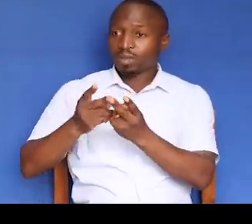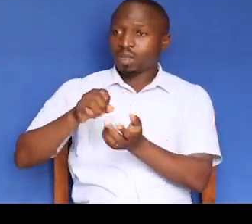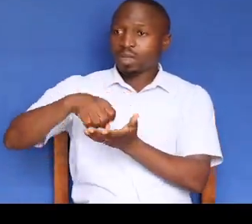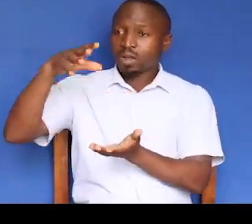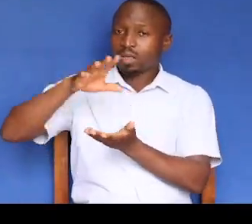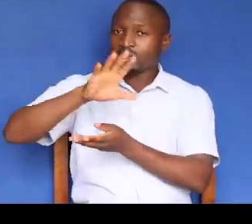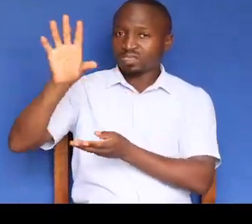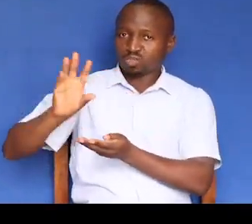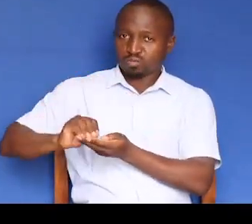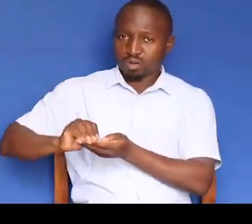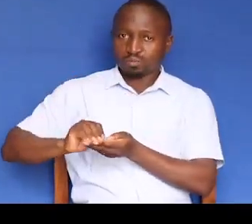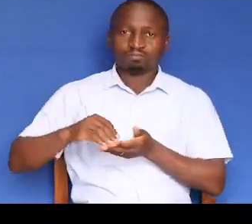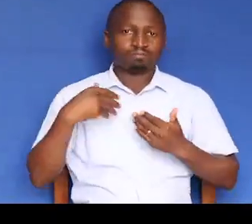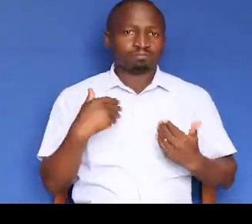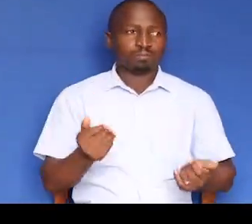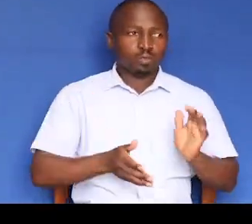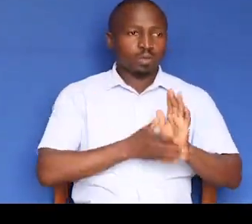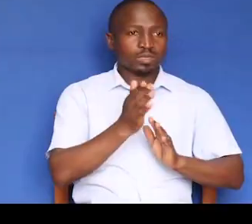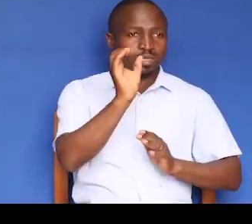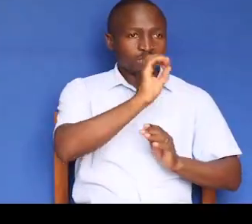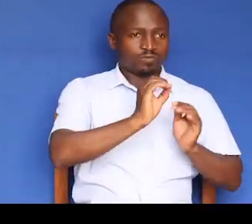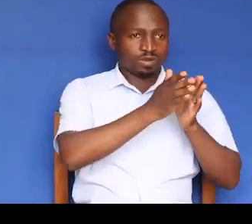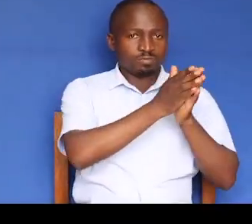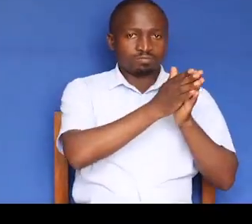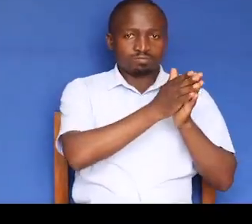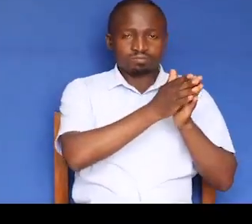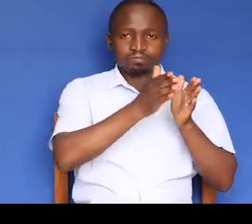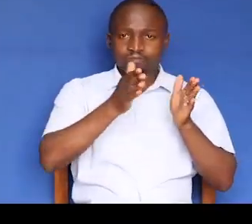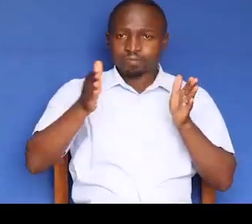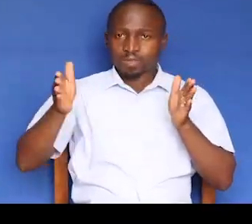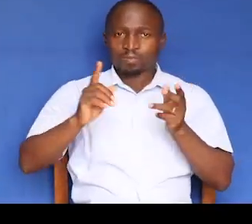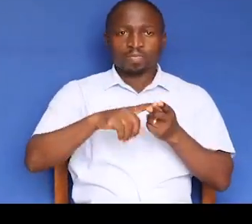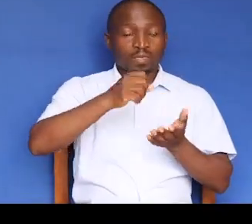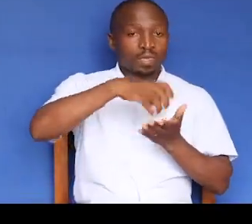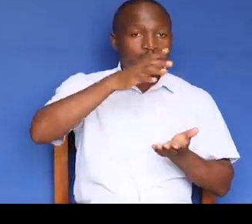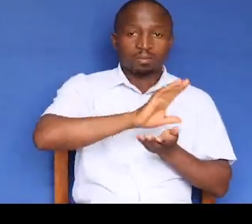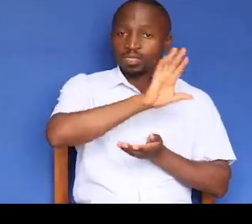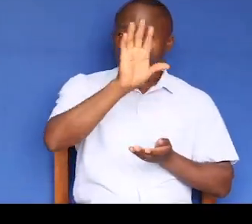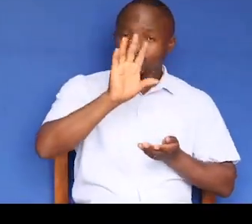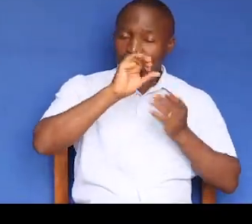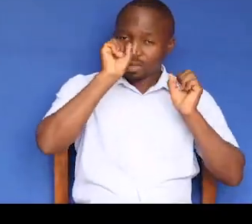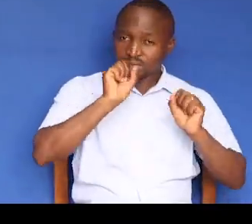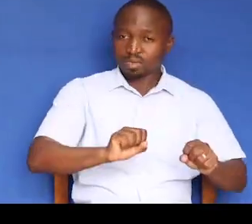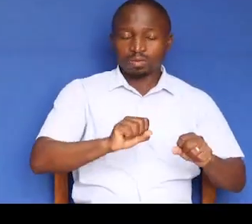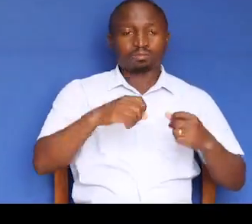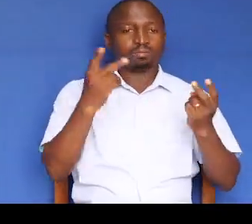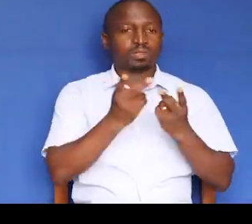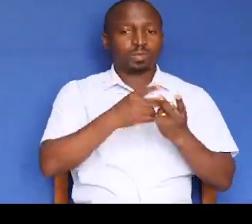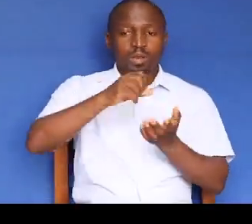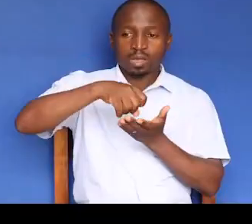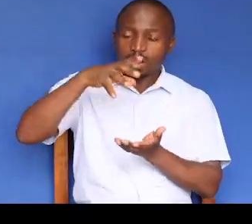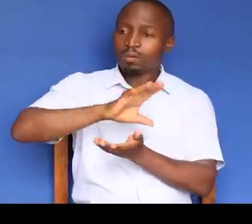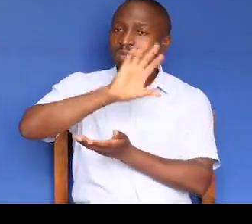total cost. So from 0 output level, fixed cost will be equal